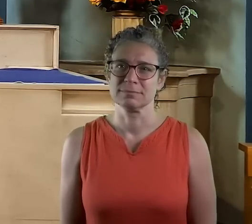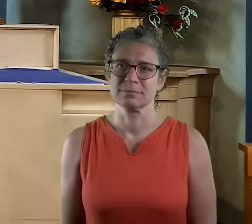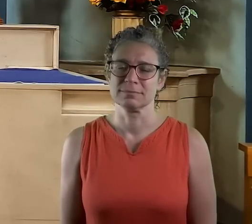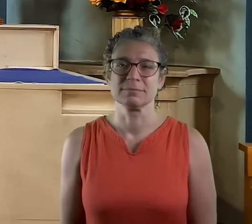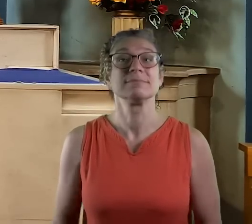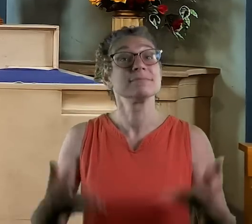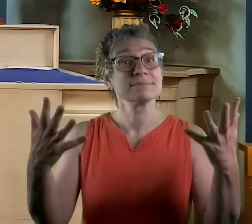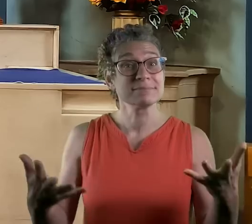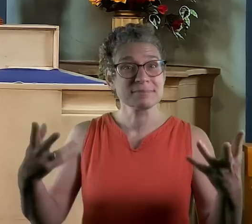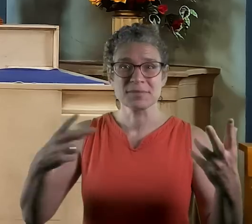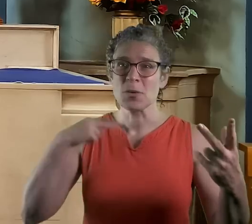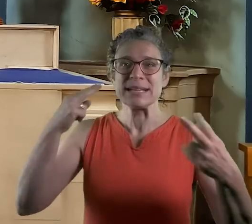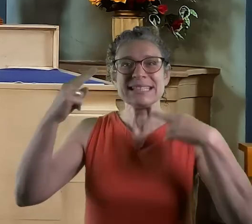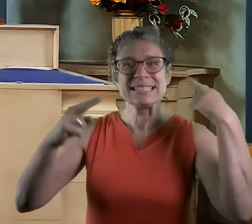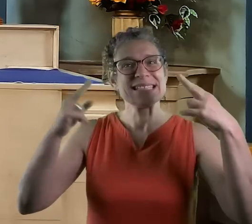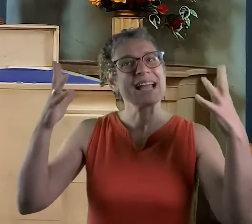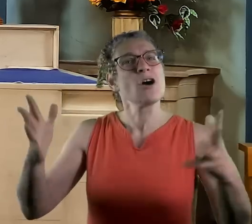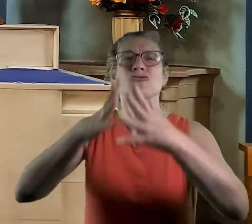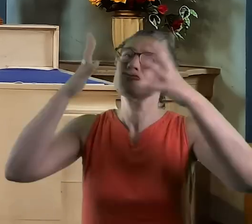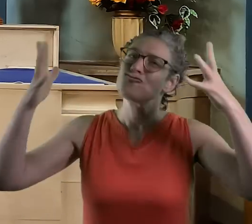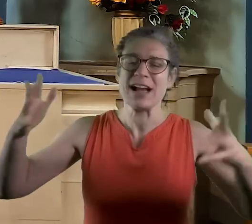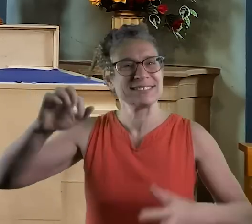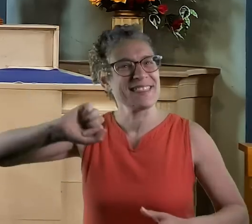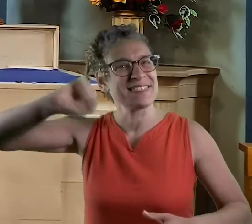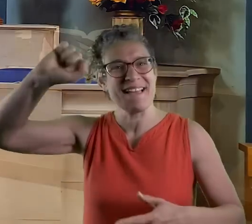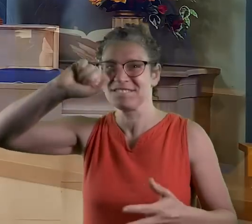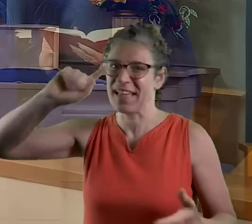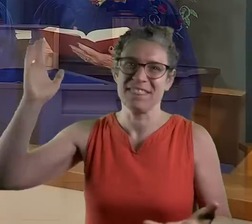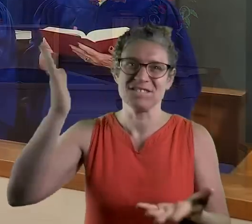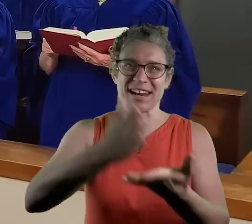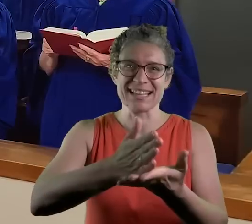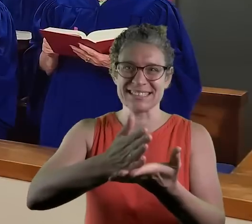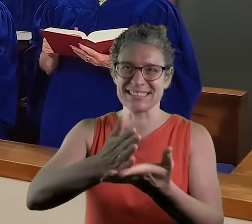We sing together, Great is thy faithfulness.